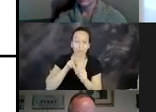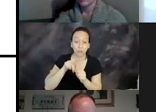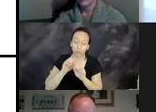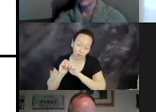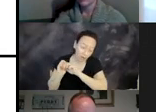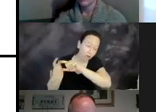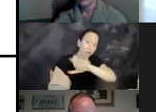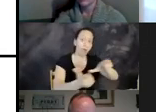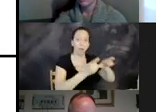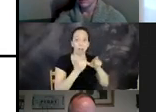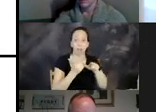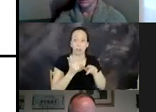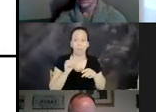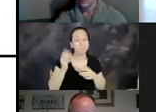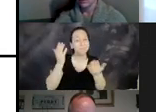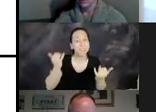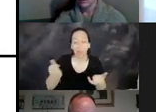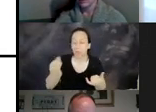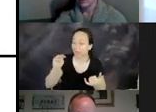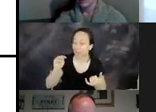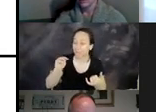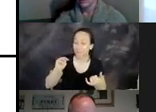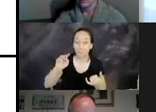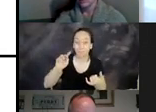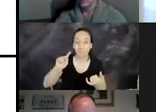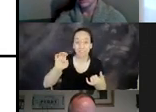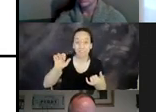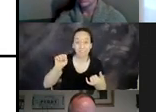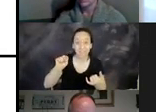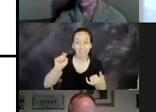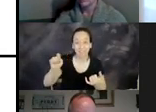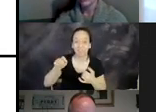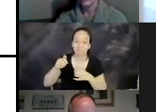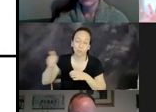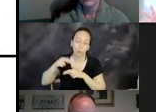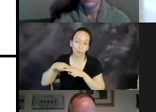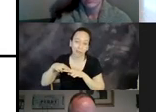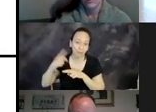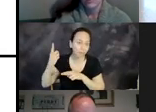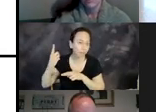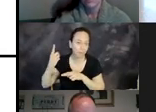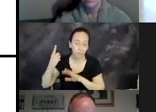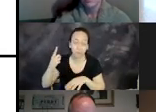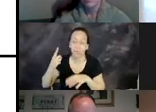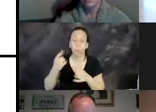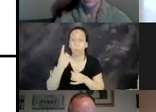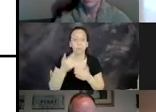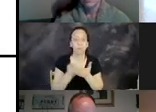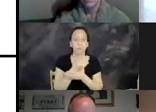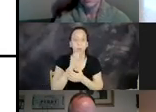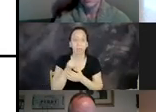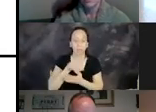use M-Ticket, but only M-Ticket on commuter rail, one app that will work for everything. So the entire system will be